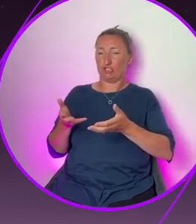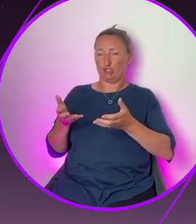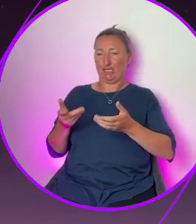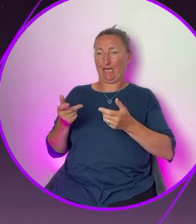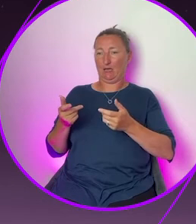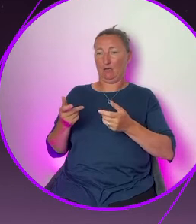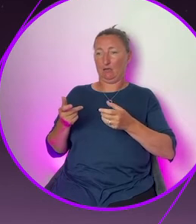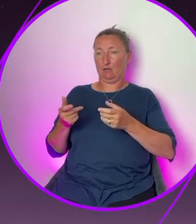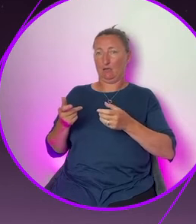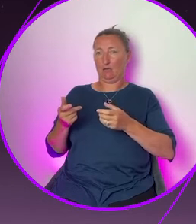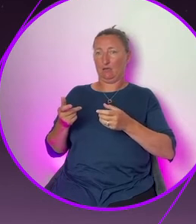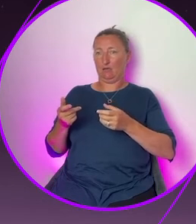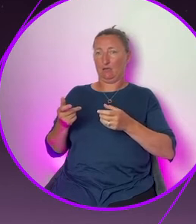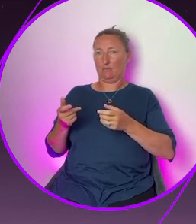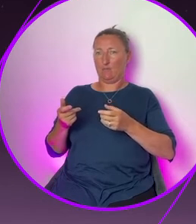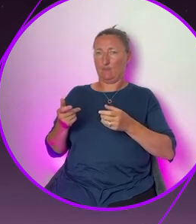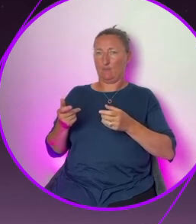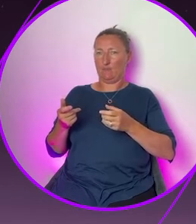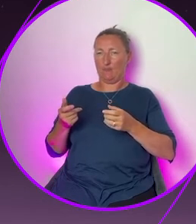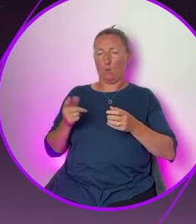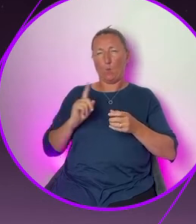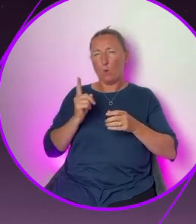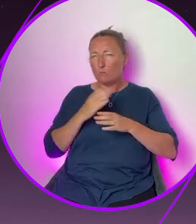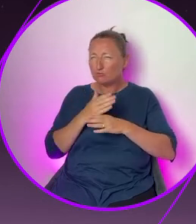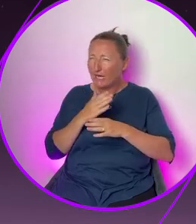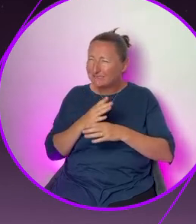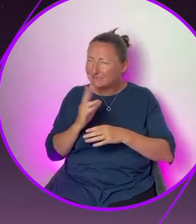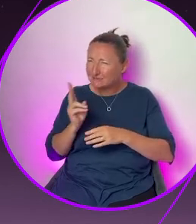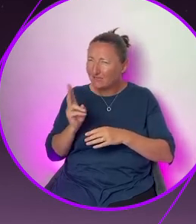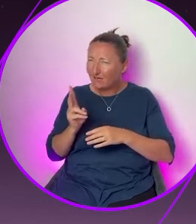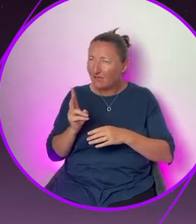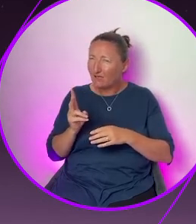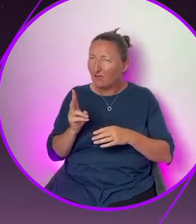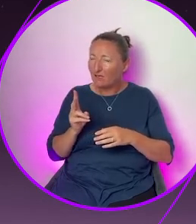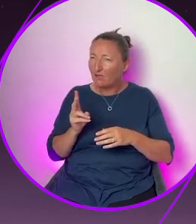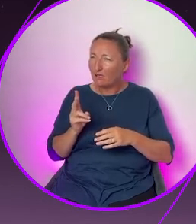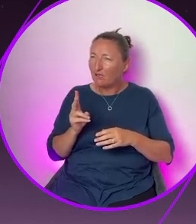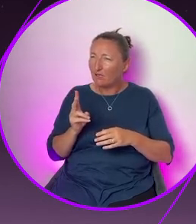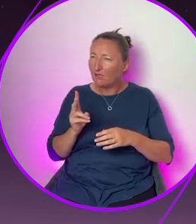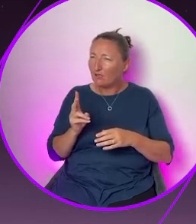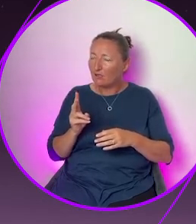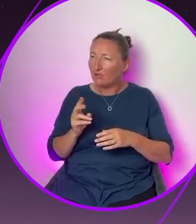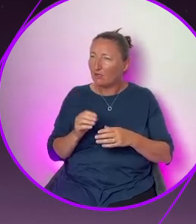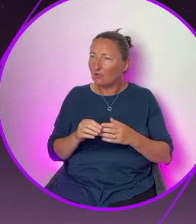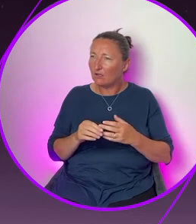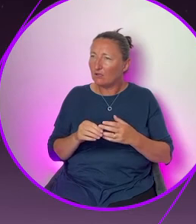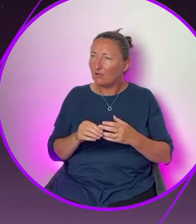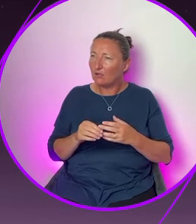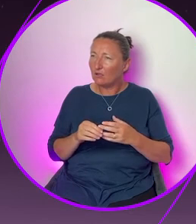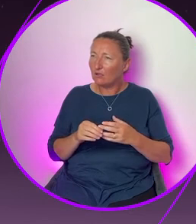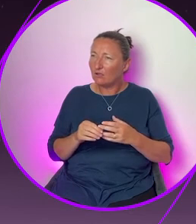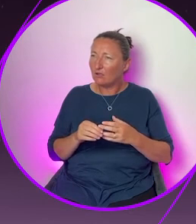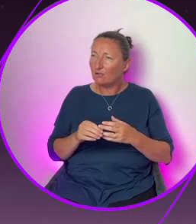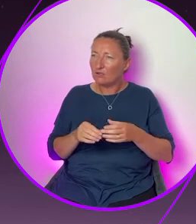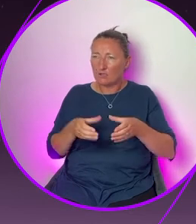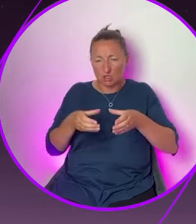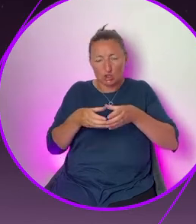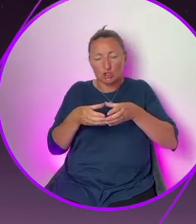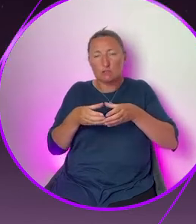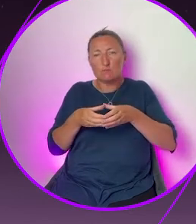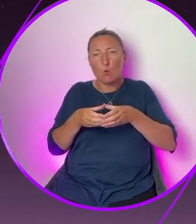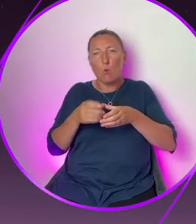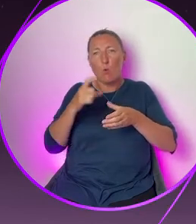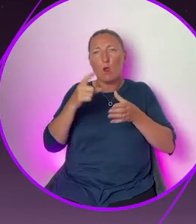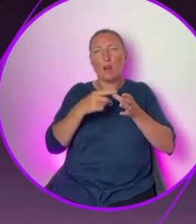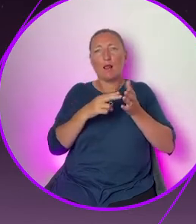practices? What's that? What practices? Specific canon of what practices? I just didn't hear the word. A small canon and set of